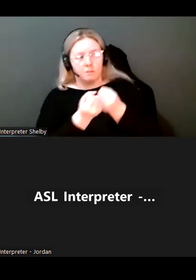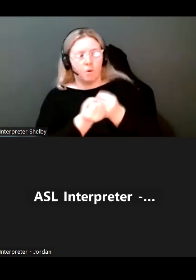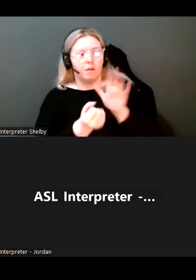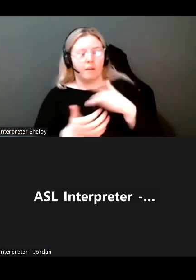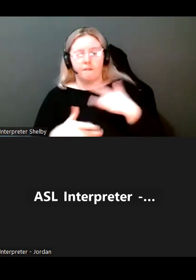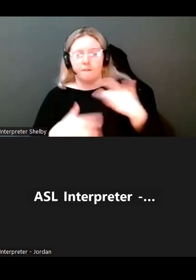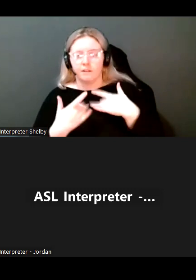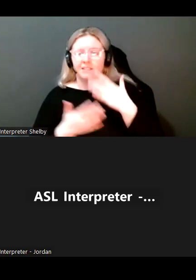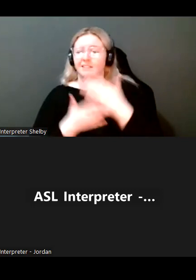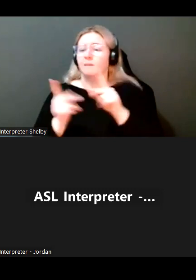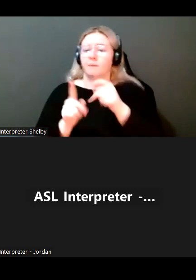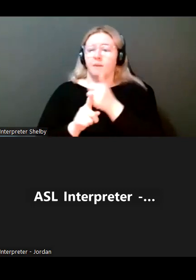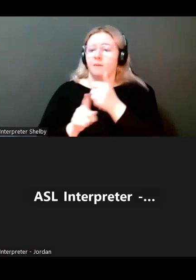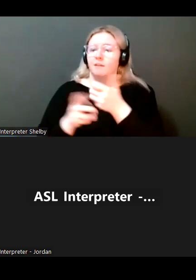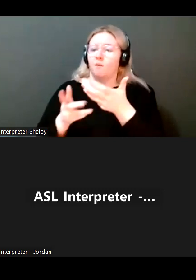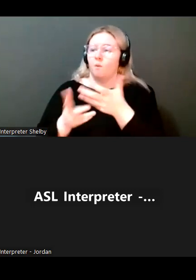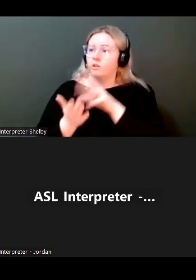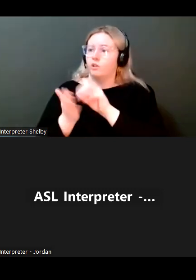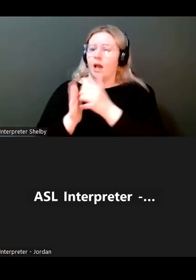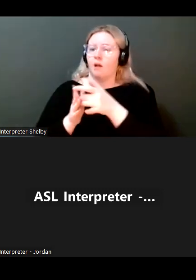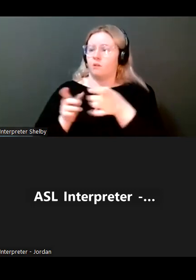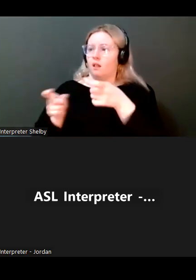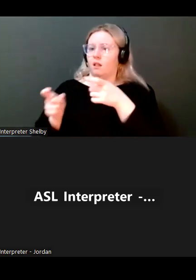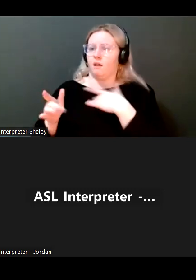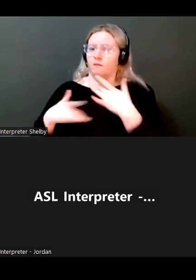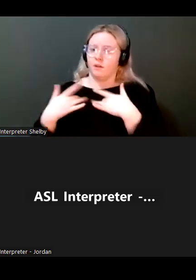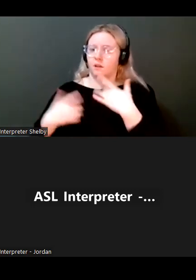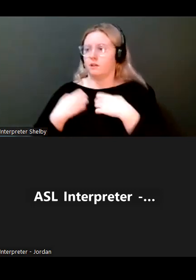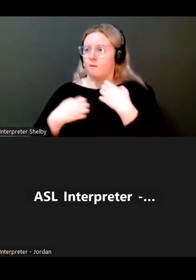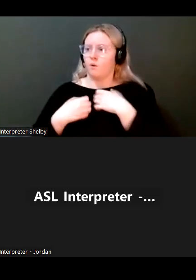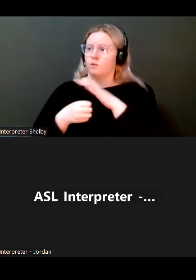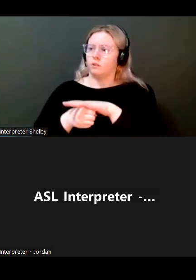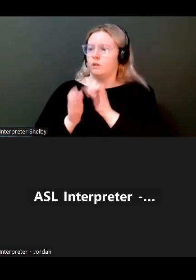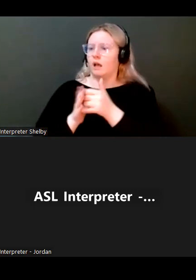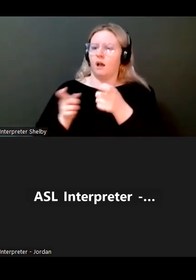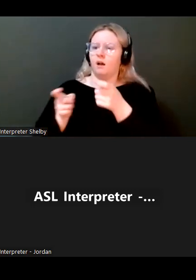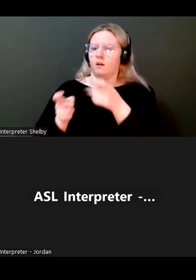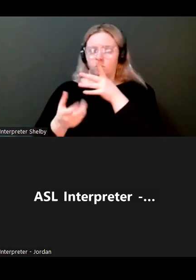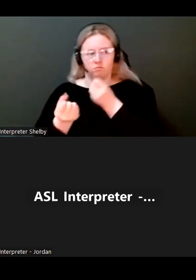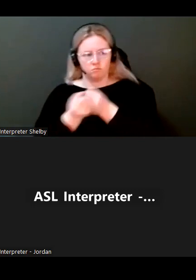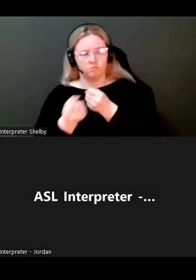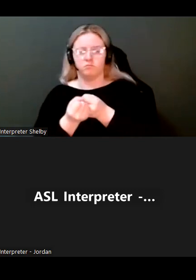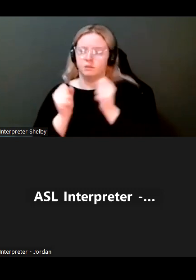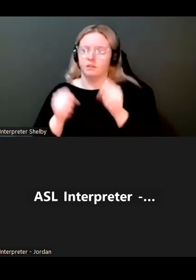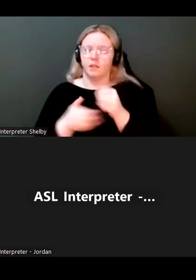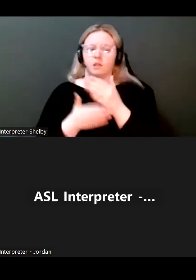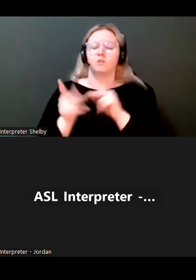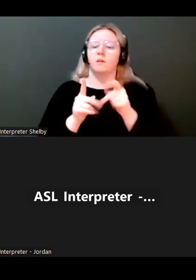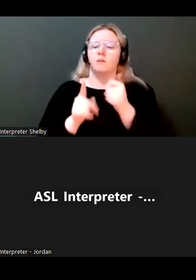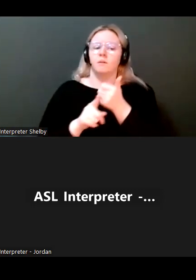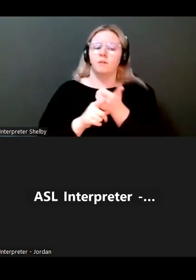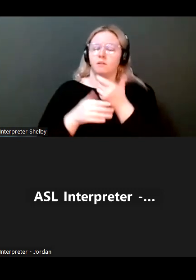strategies, so it really is tailored to each individual what you want. And some people will even come in and realize, you know